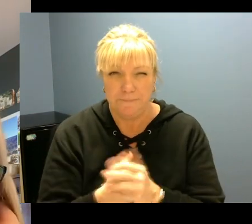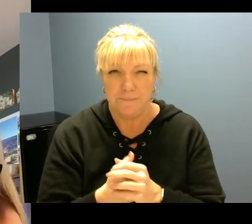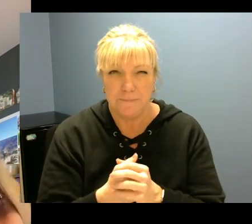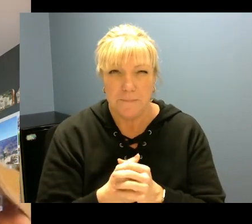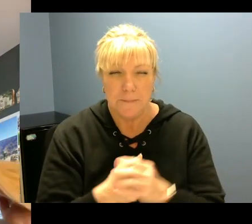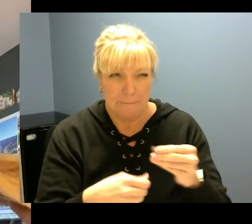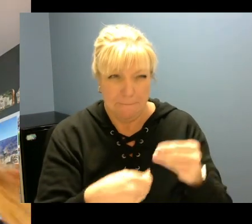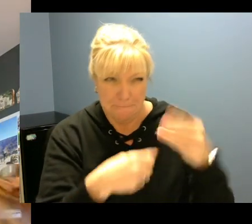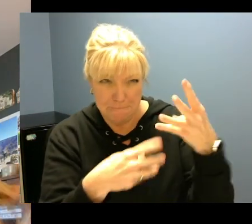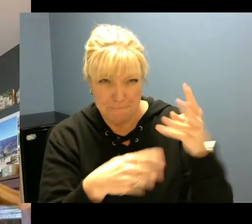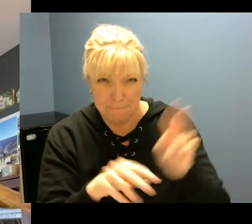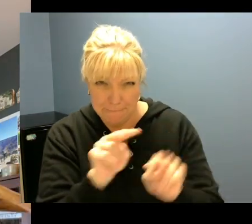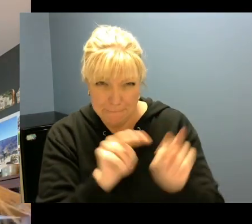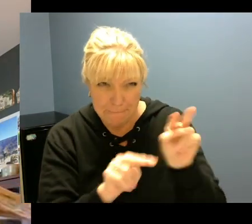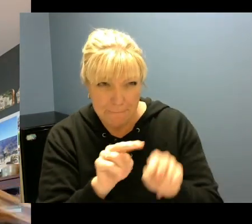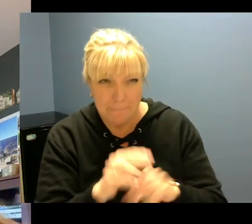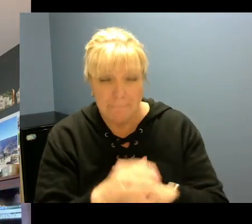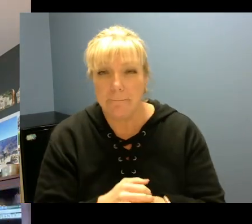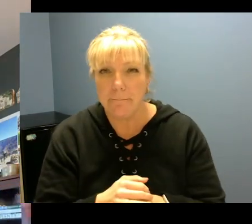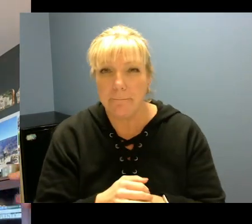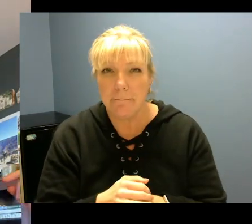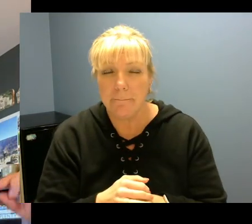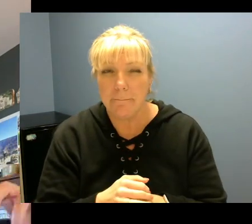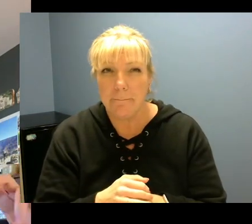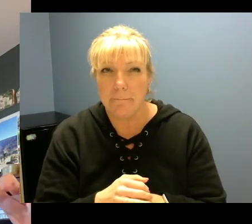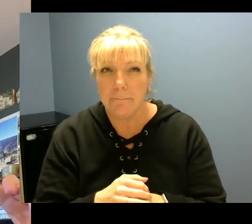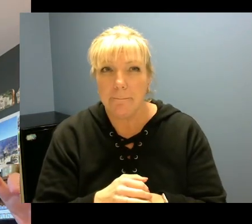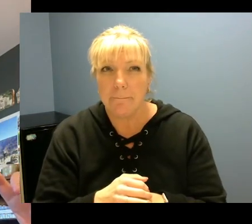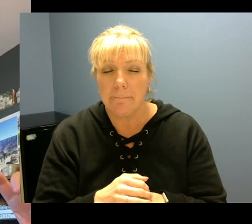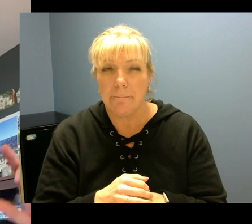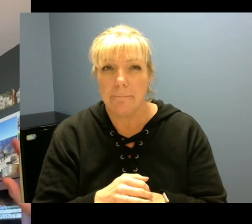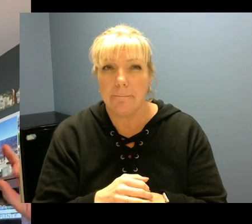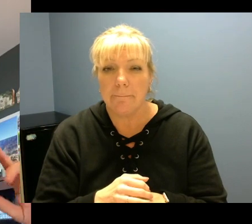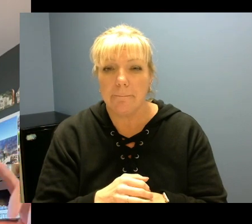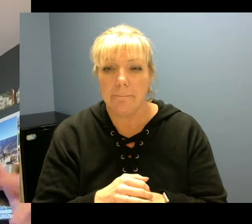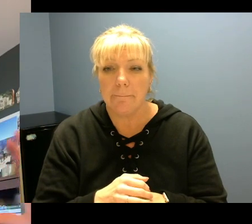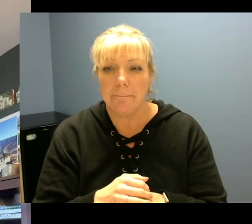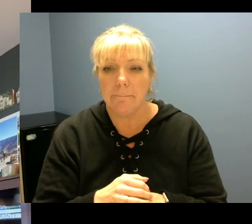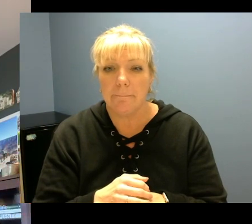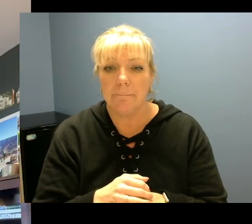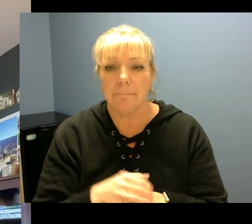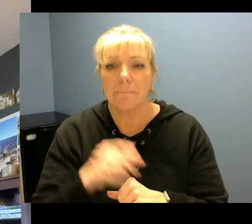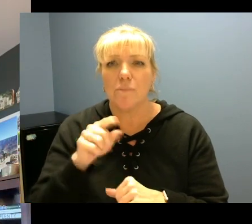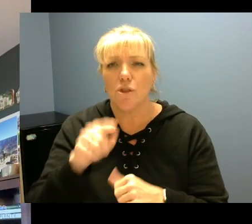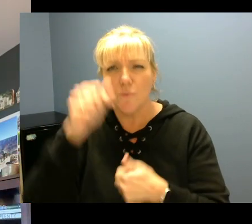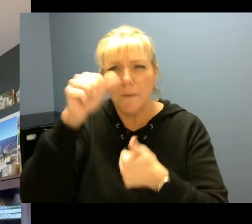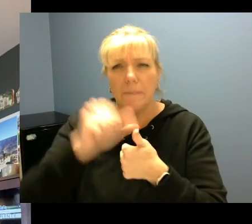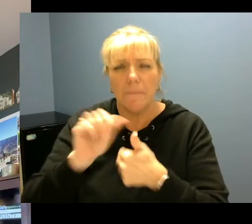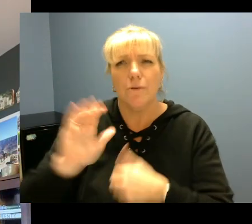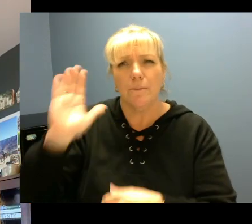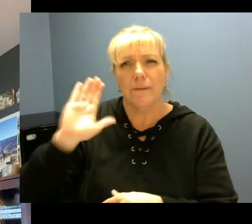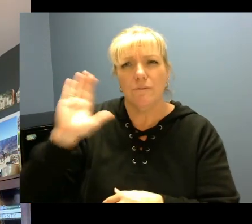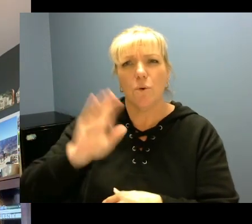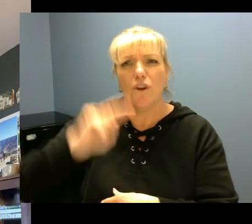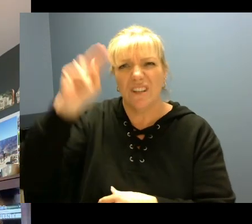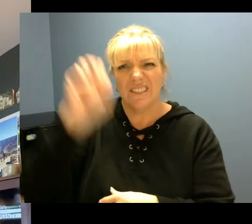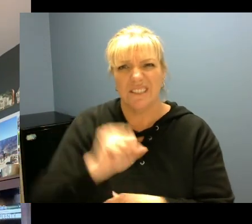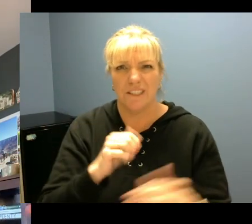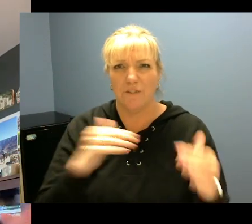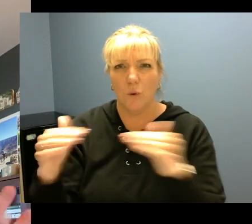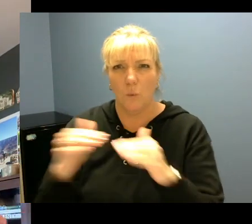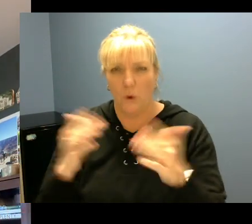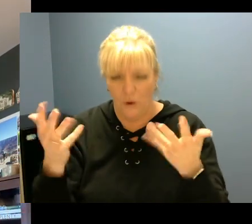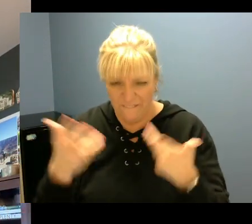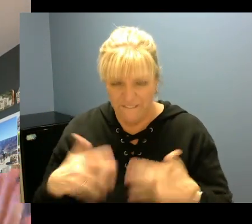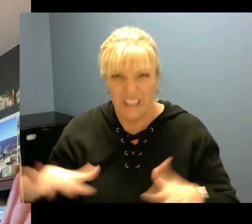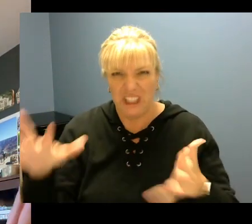So remember we in the lecture that looked at the Reconstruction era, we saw